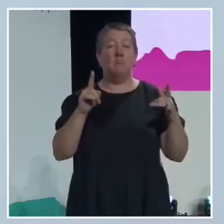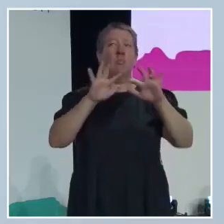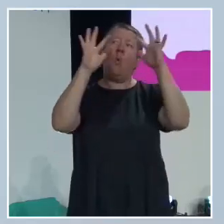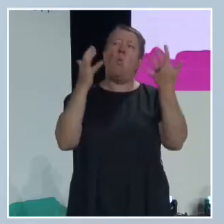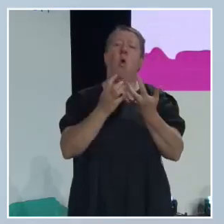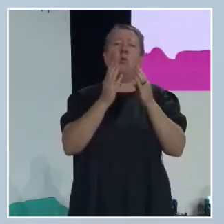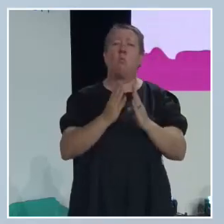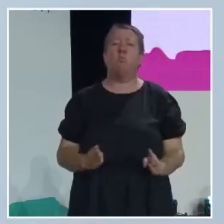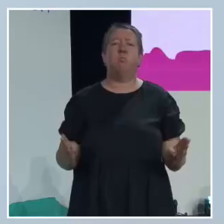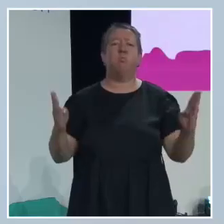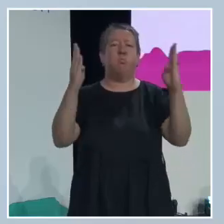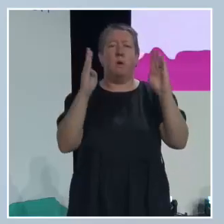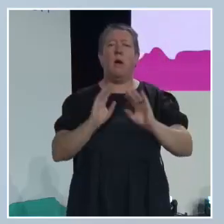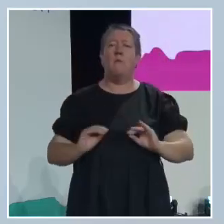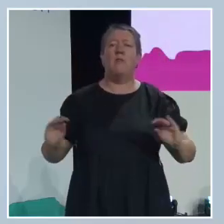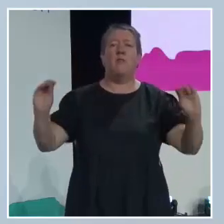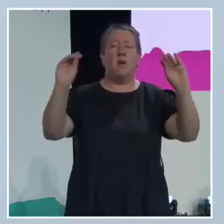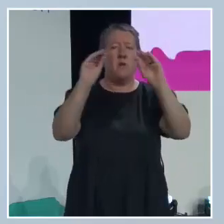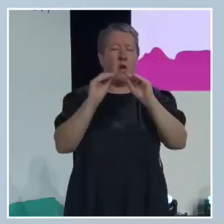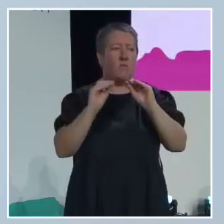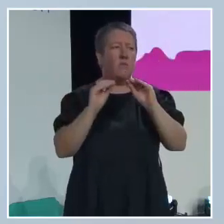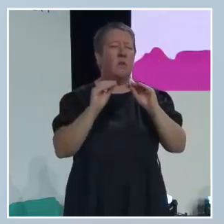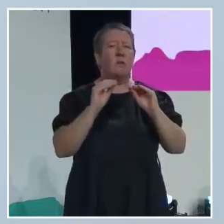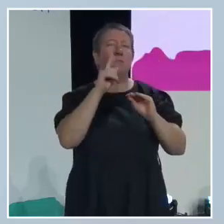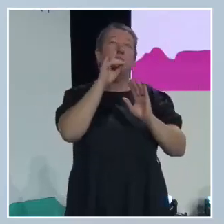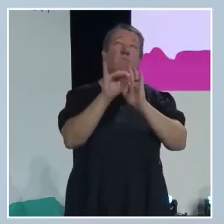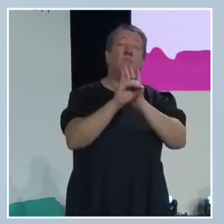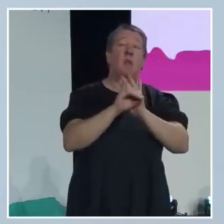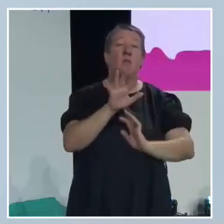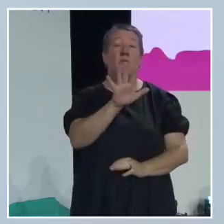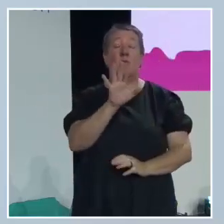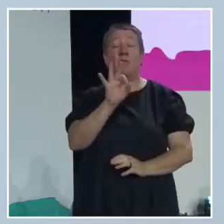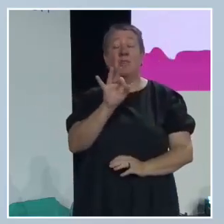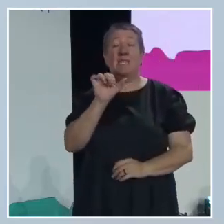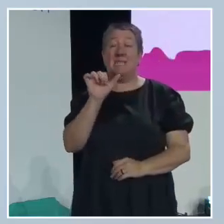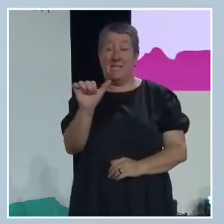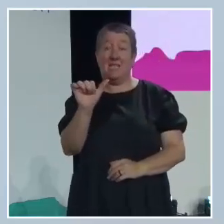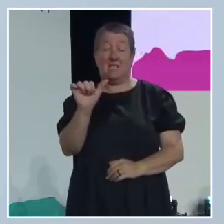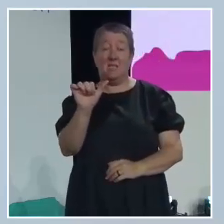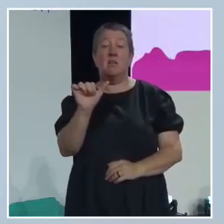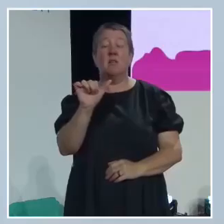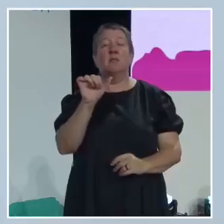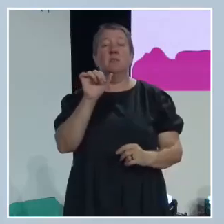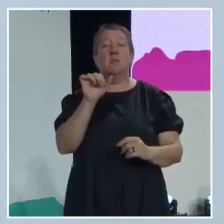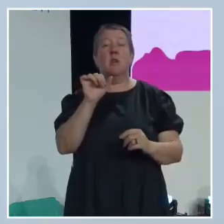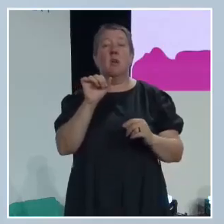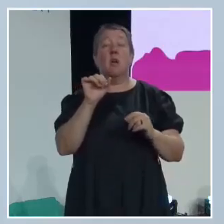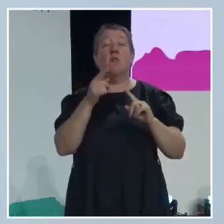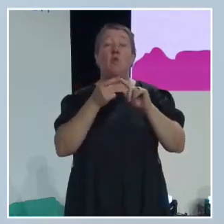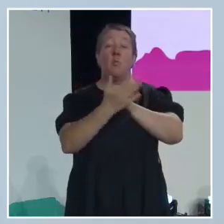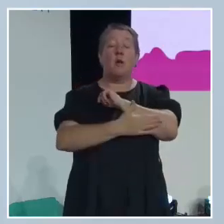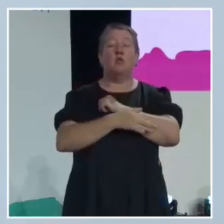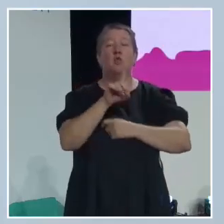worldwide. We have identified 536 PDB and DFI from 159